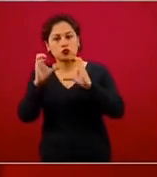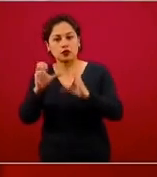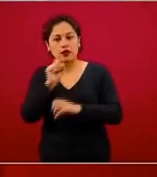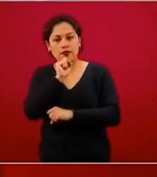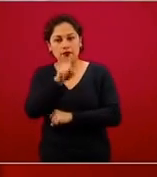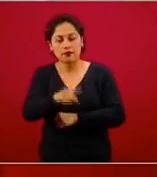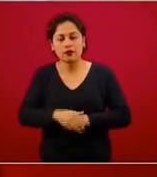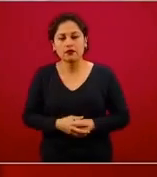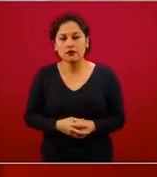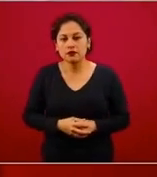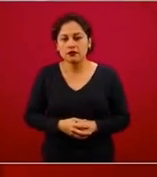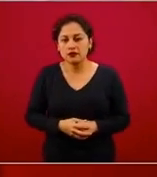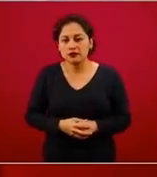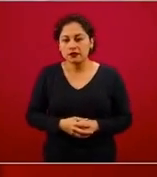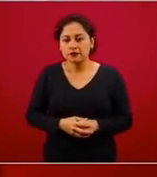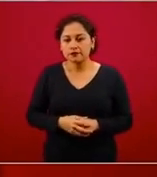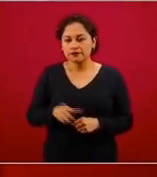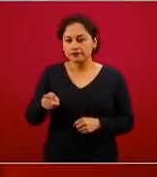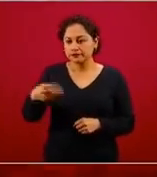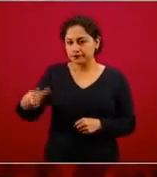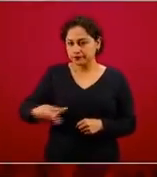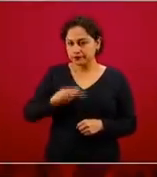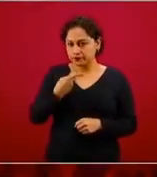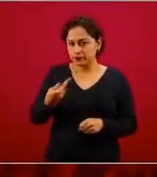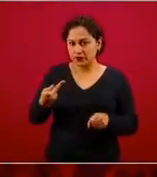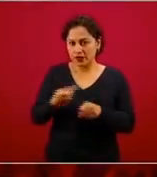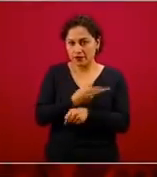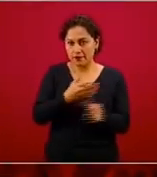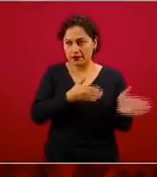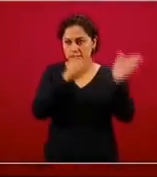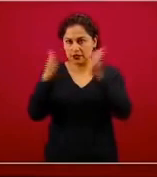Have information about other effects or consequences?